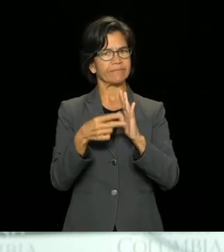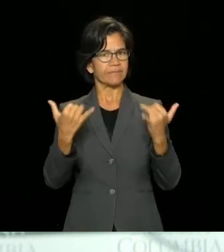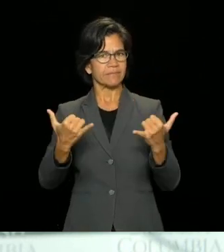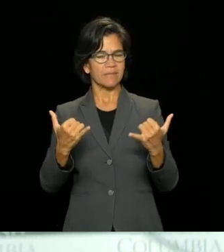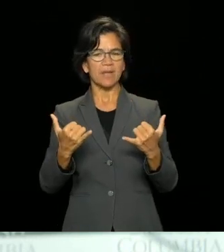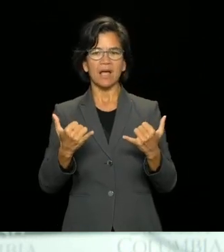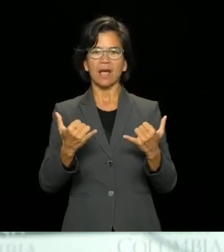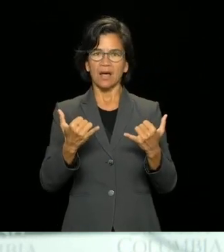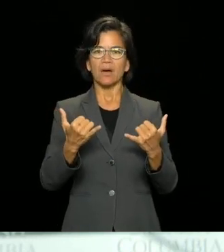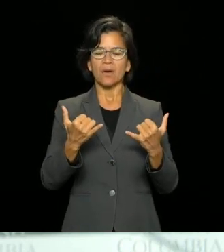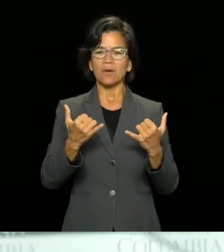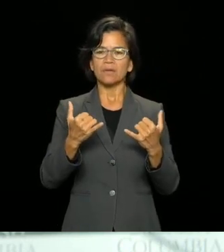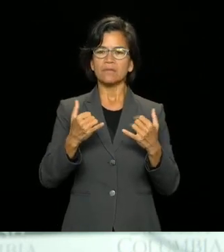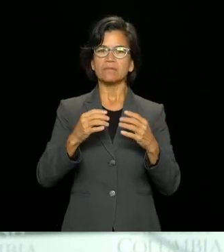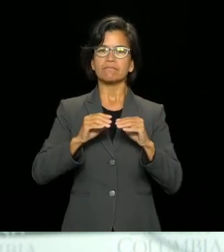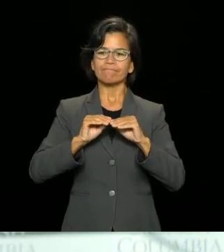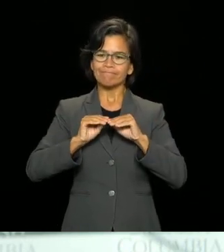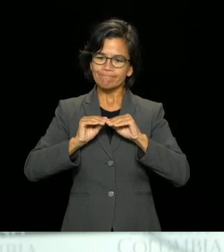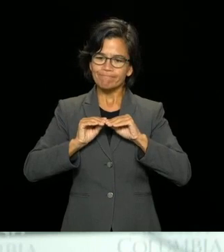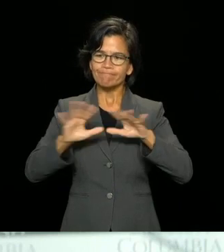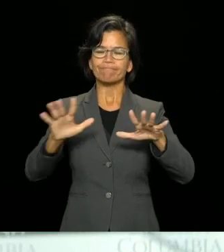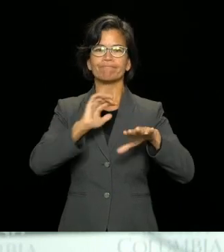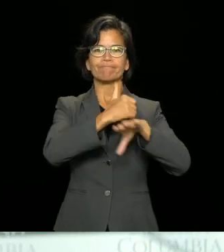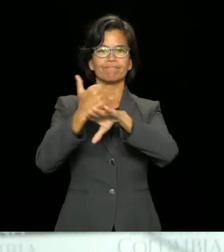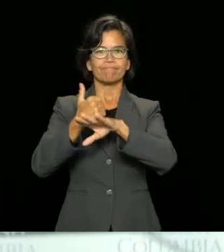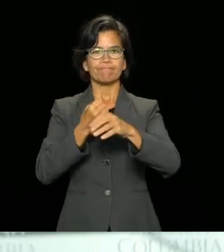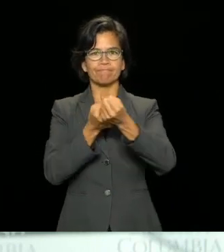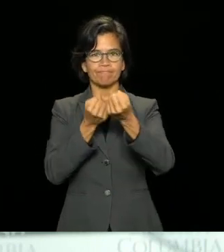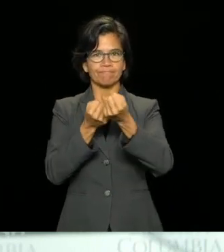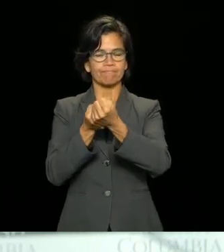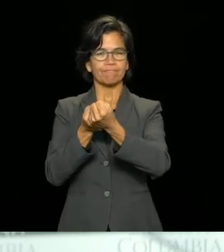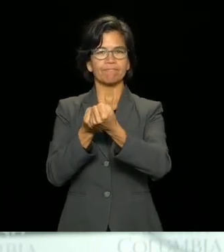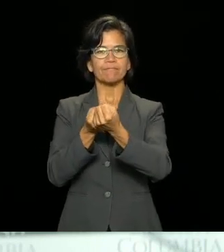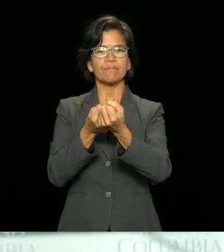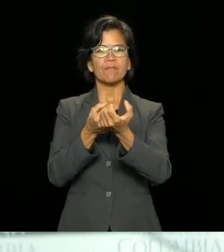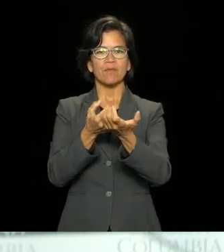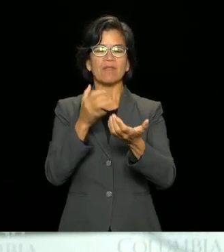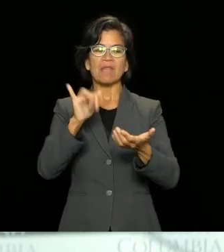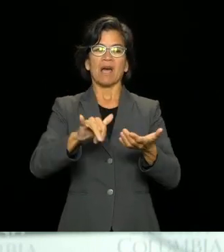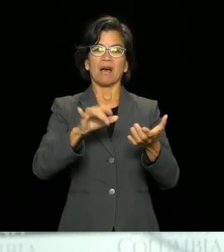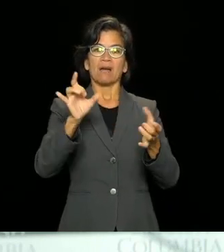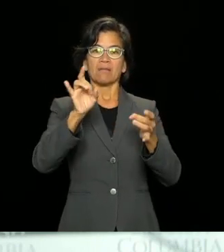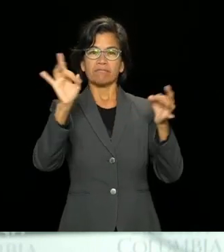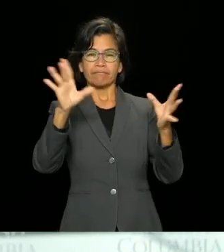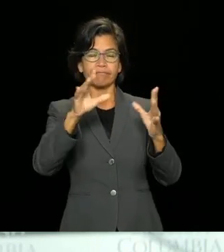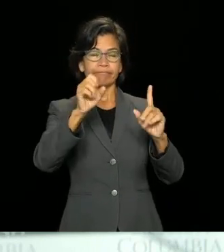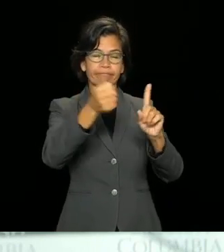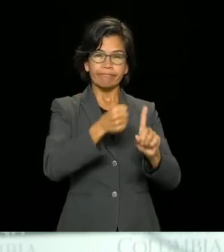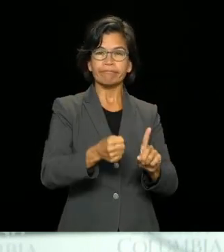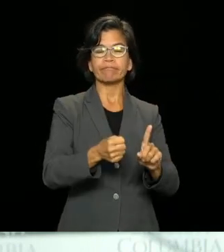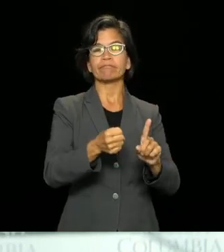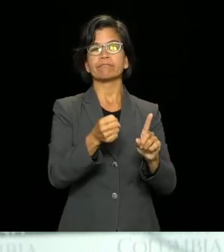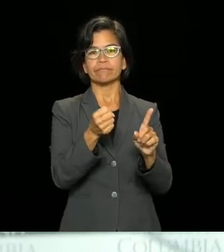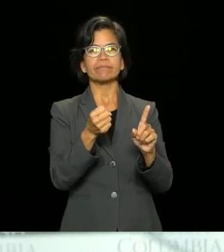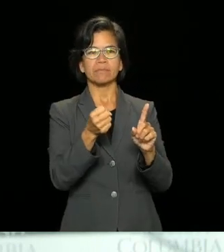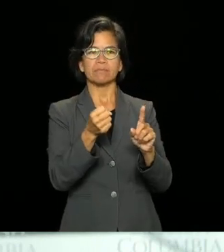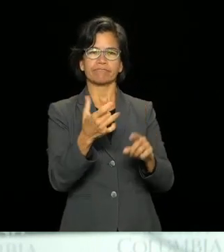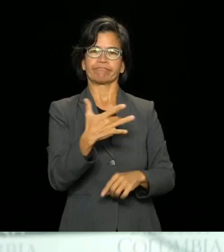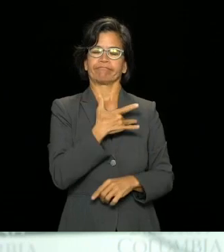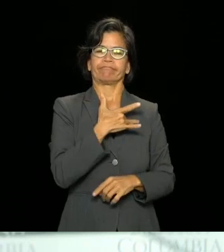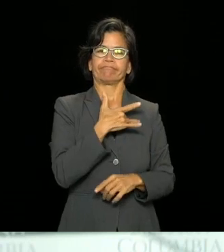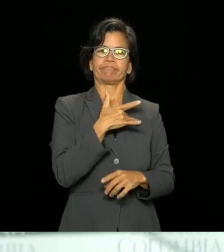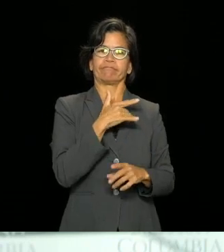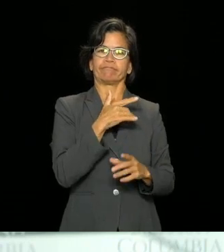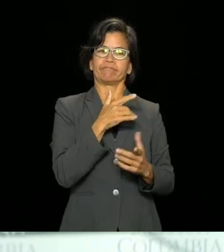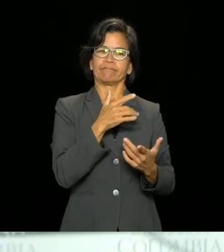crime that strikes at the heart of the very dignity and humanity of too many individuals in our province.